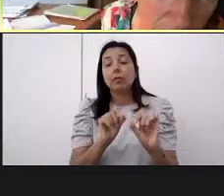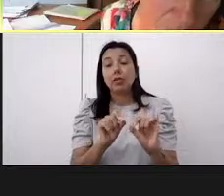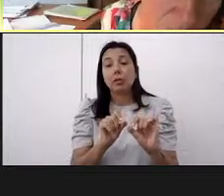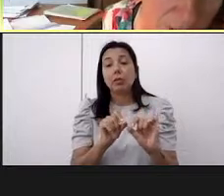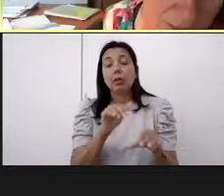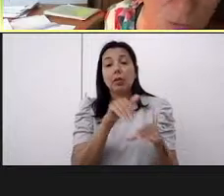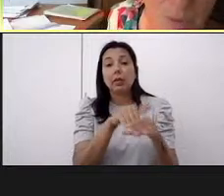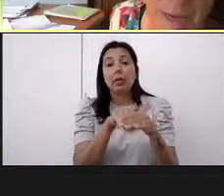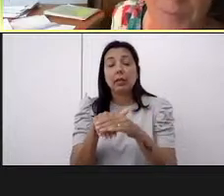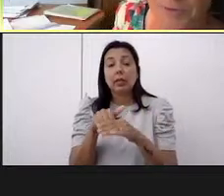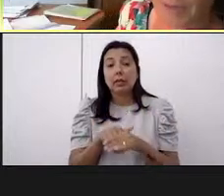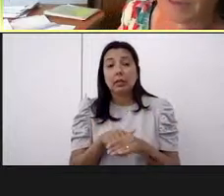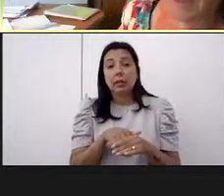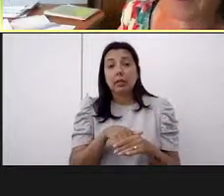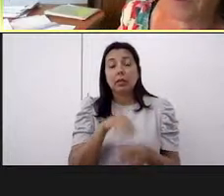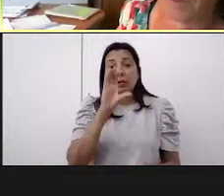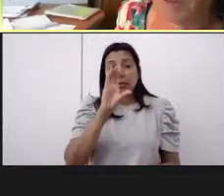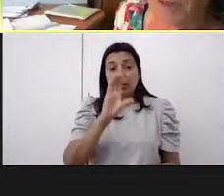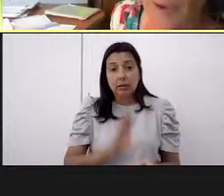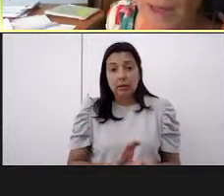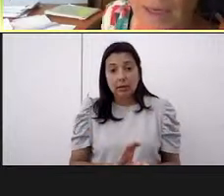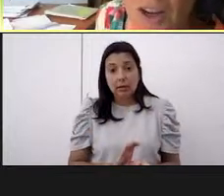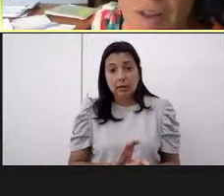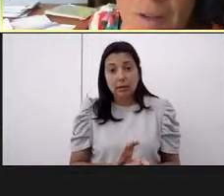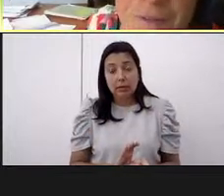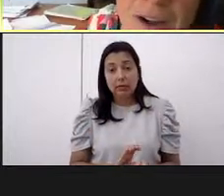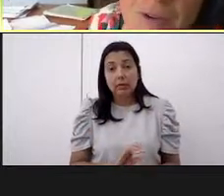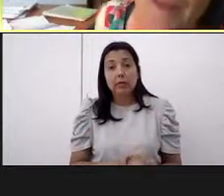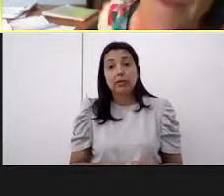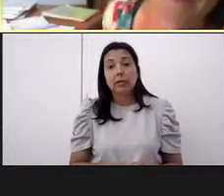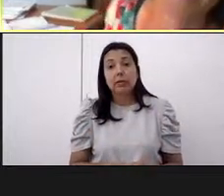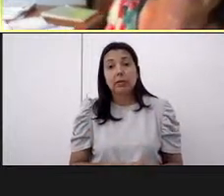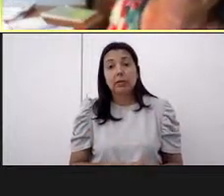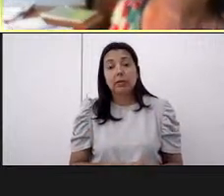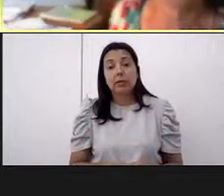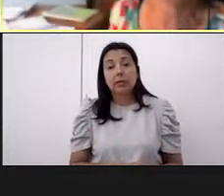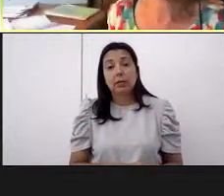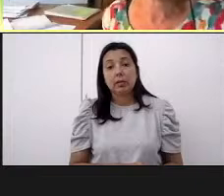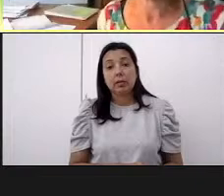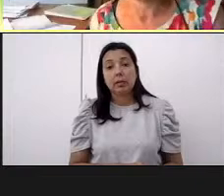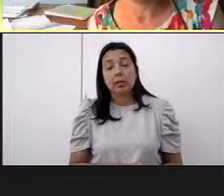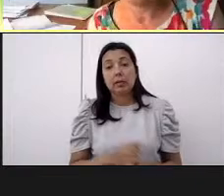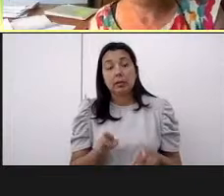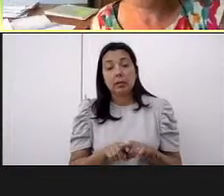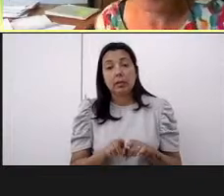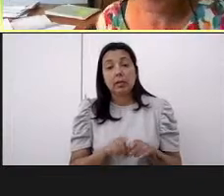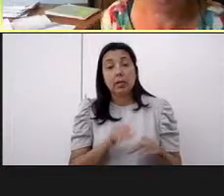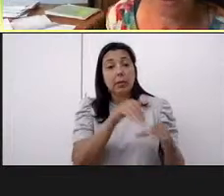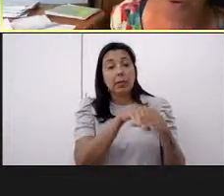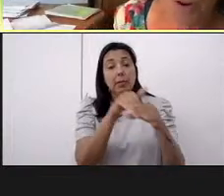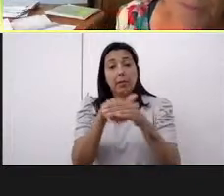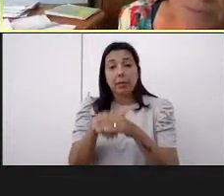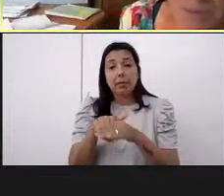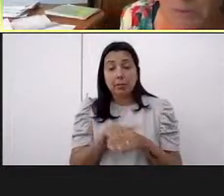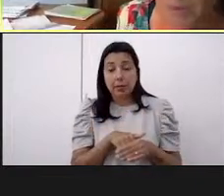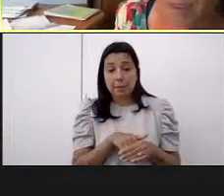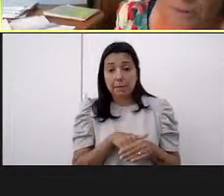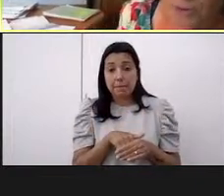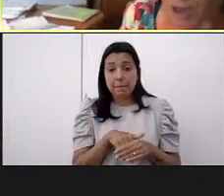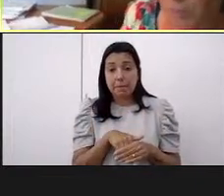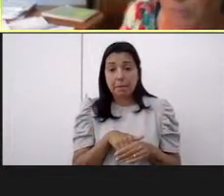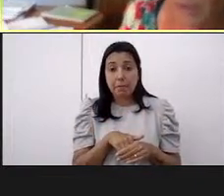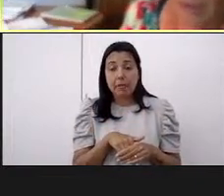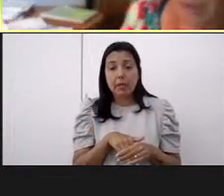elections, contrary to what happens at the national level. A very thin link with the professional forum,